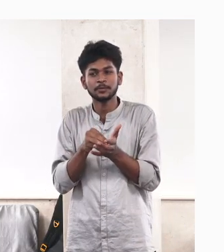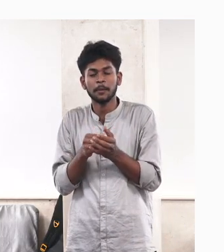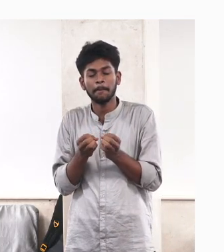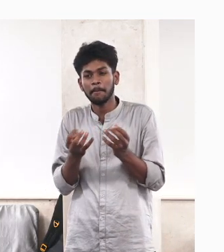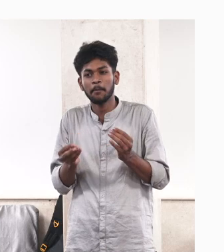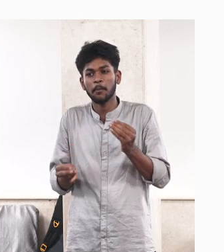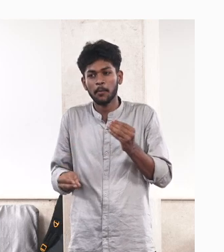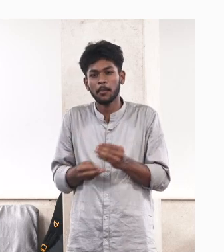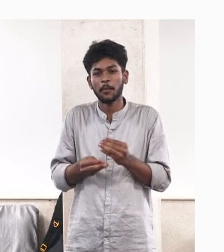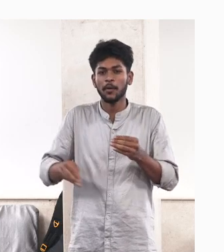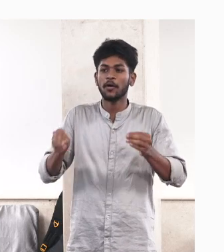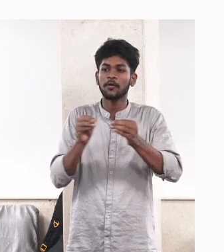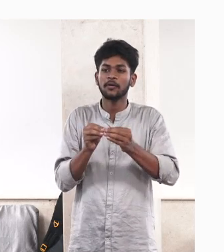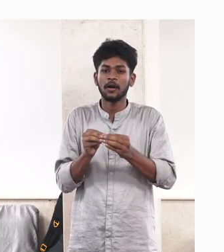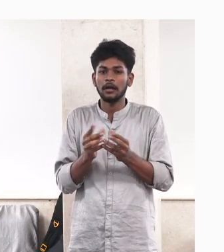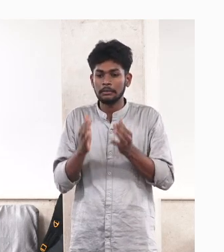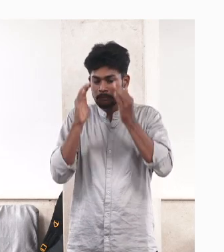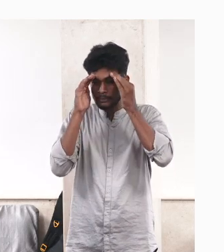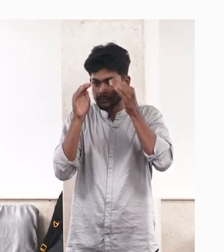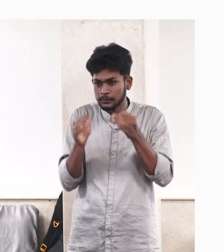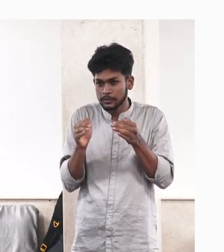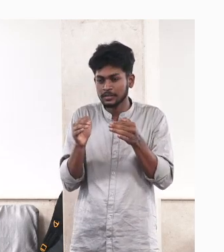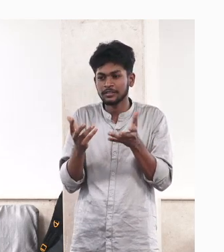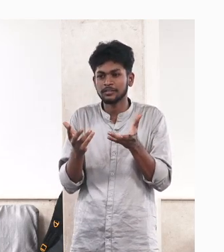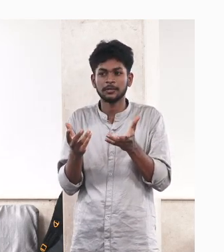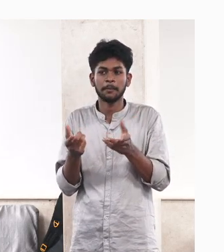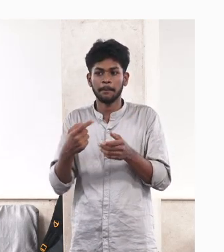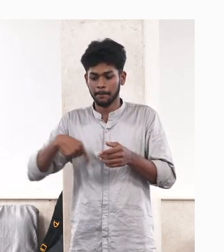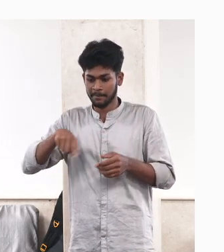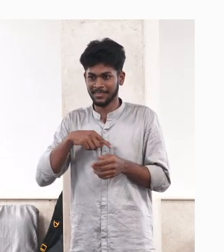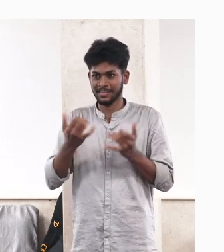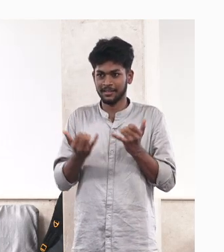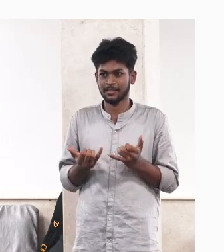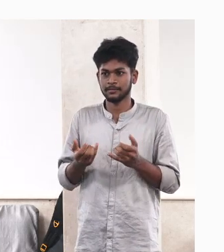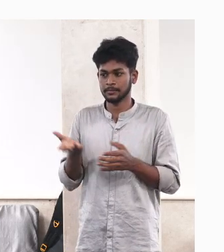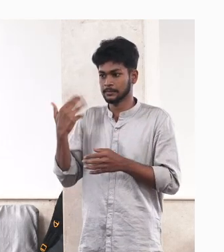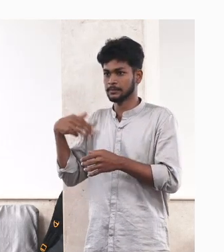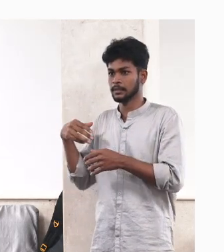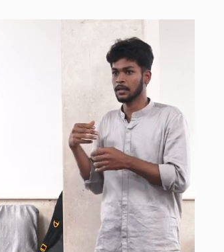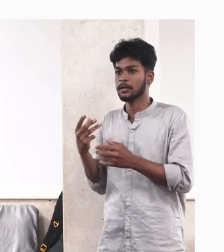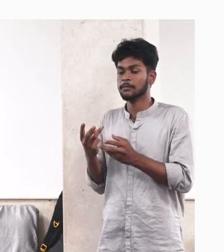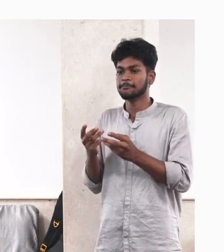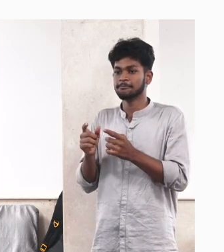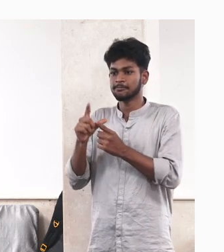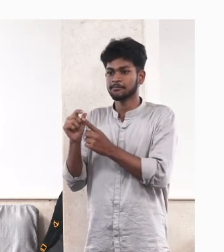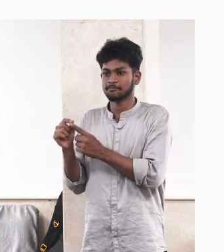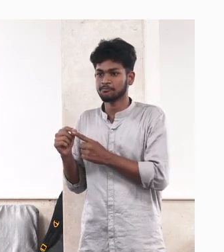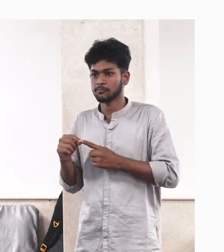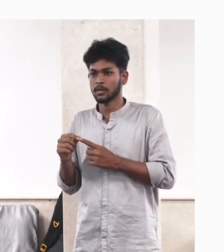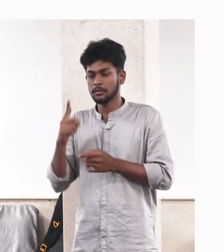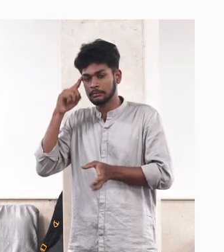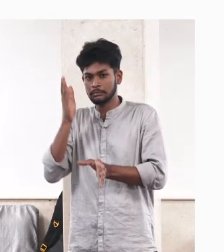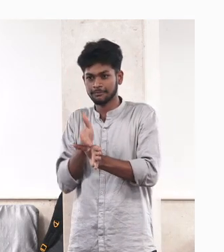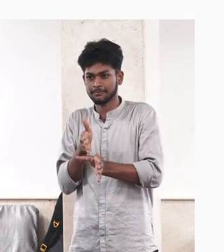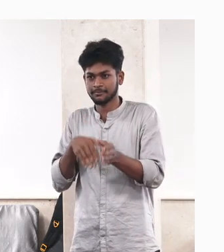more attention than, for example, what we did in Trieste on the